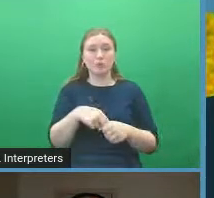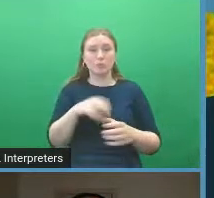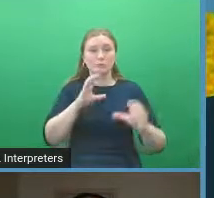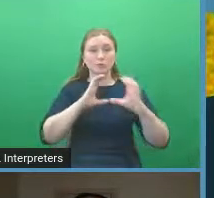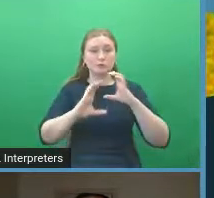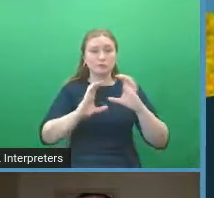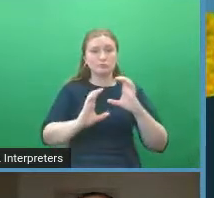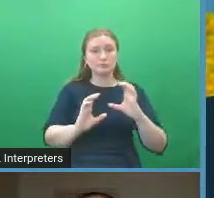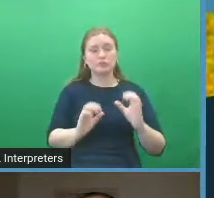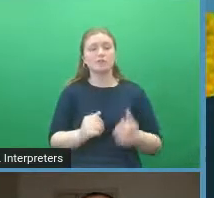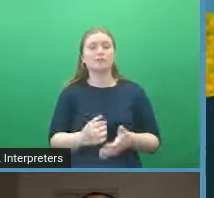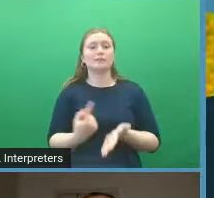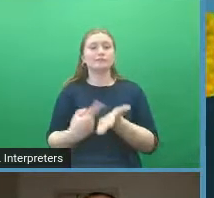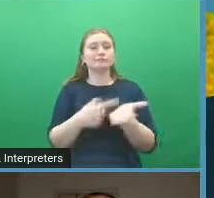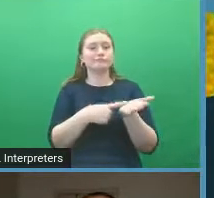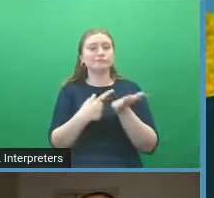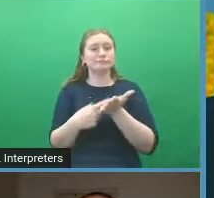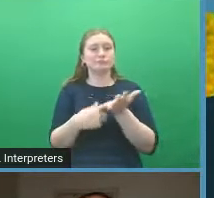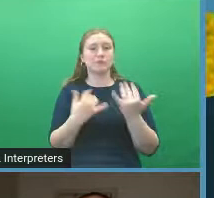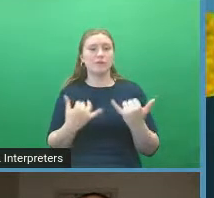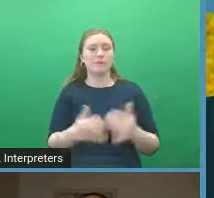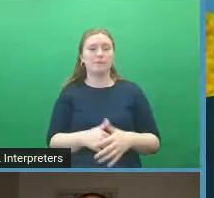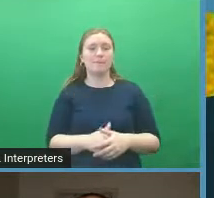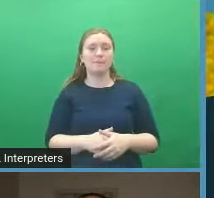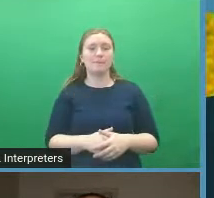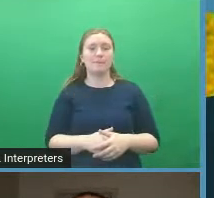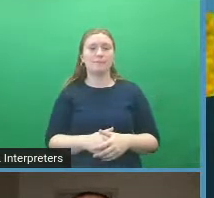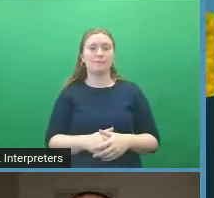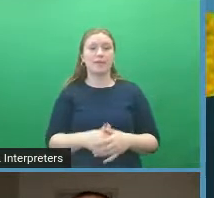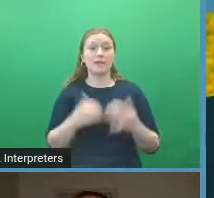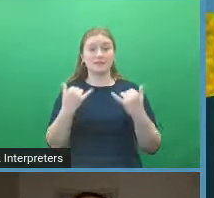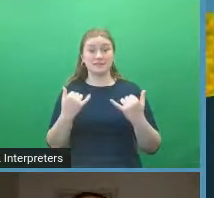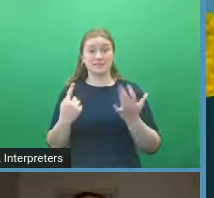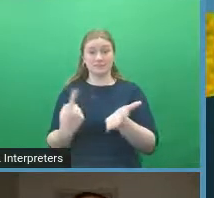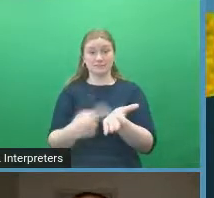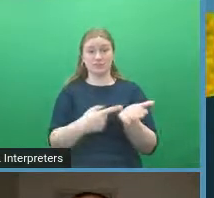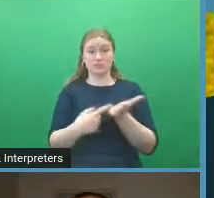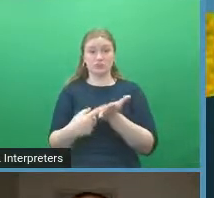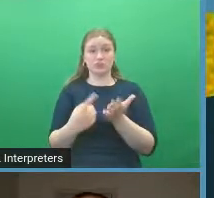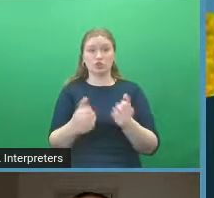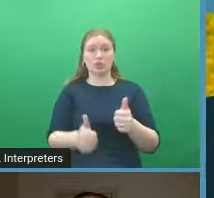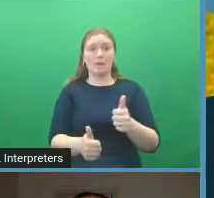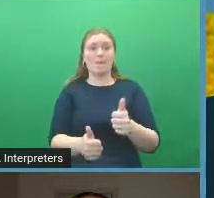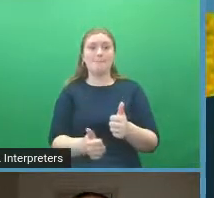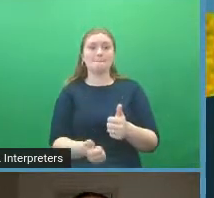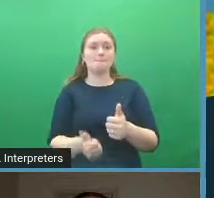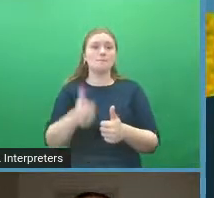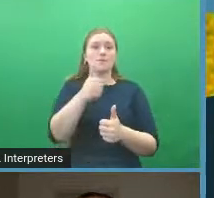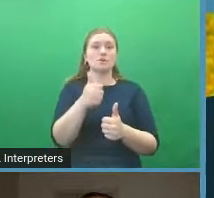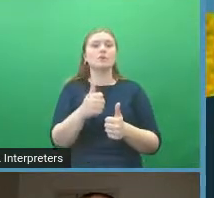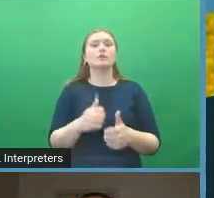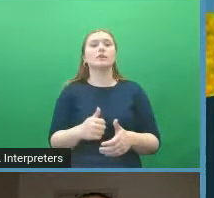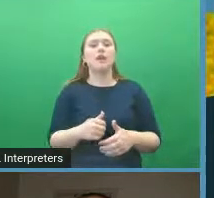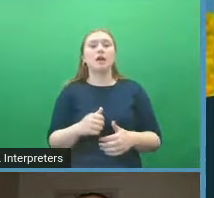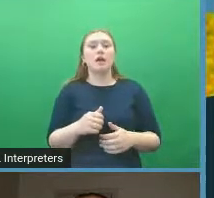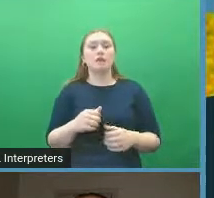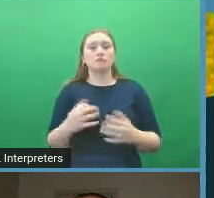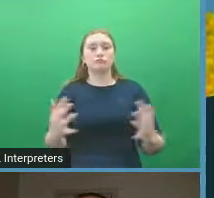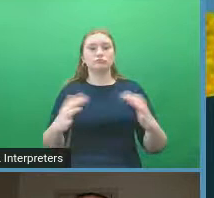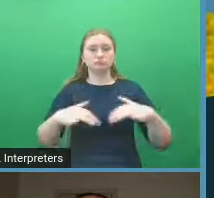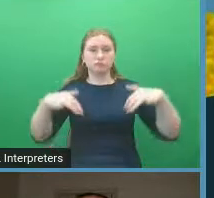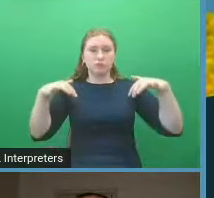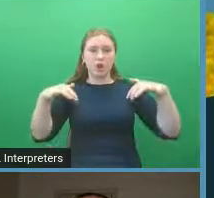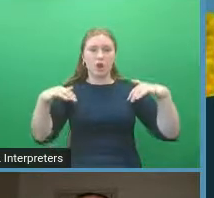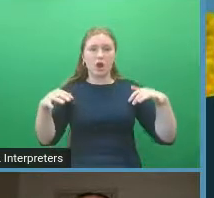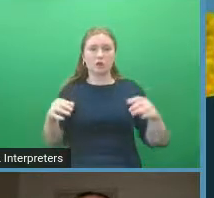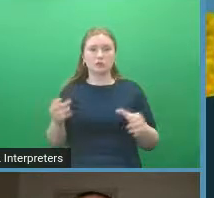you. What I'm going to discuss today are just some of the ways in which you can increase audience participation during a live streamed event. I'll break down the major modes